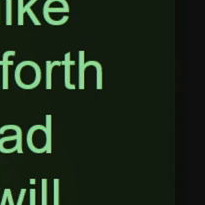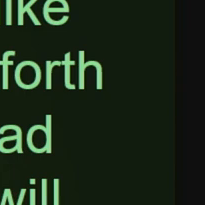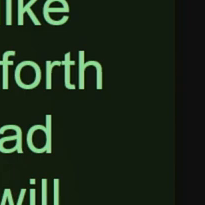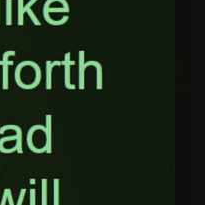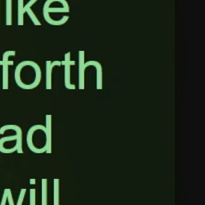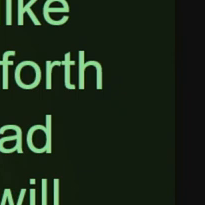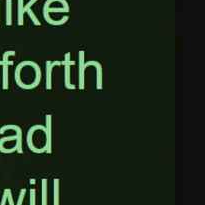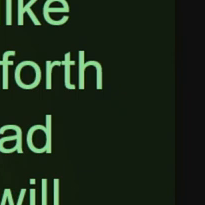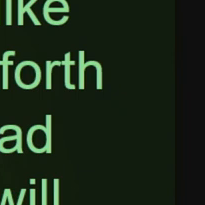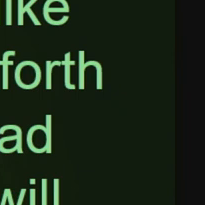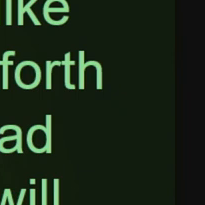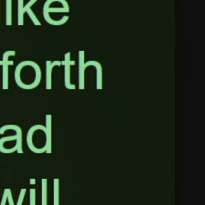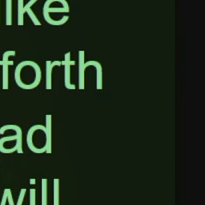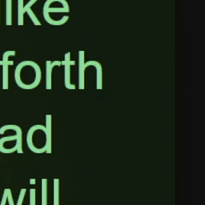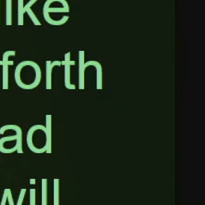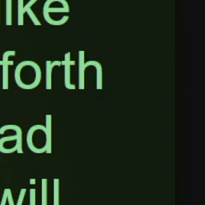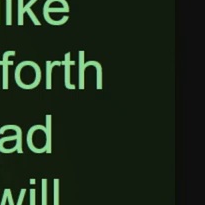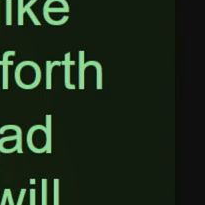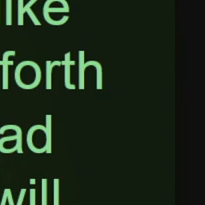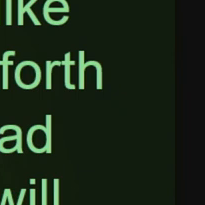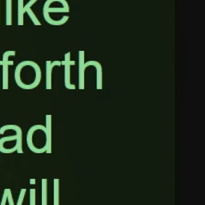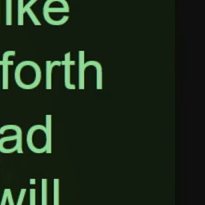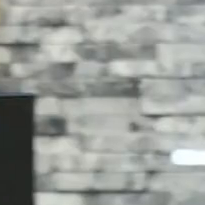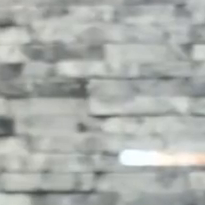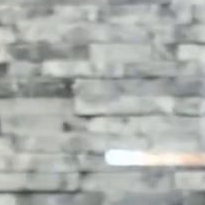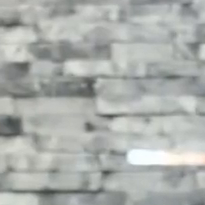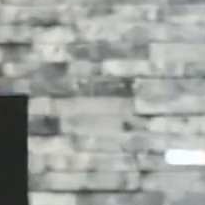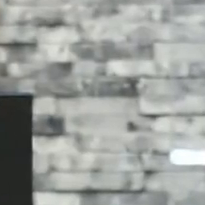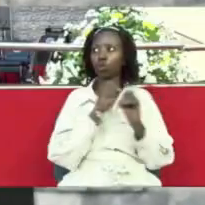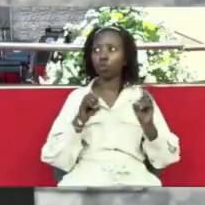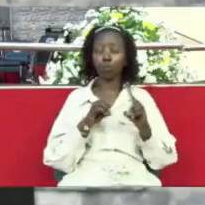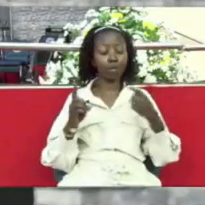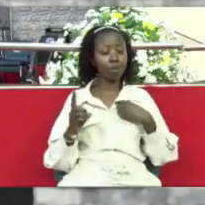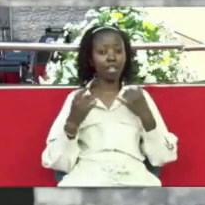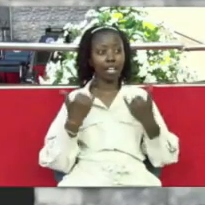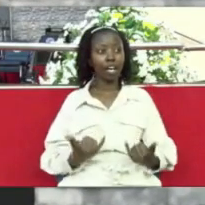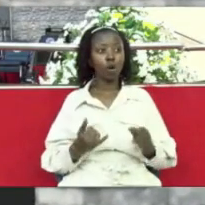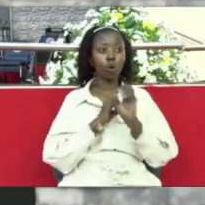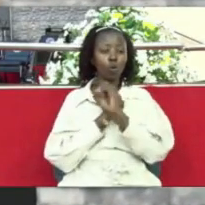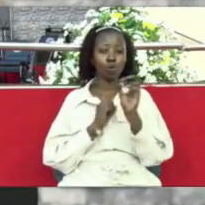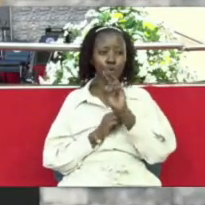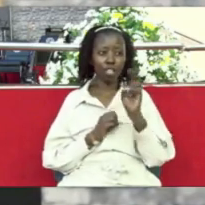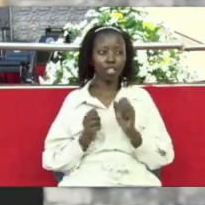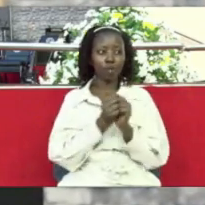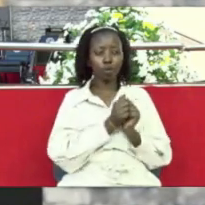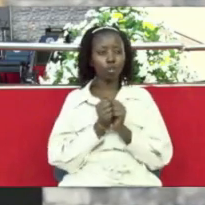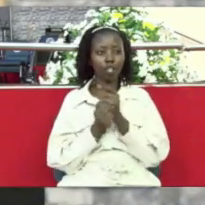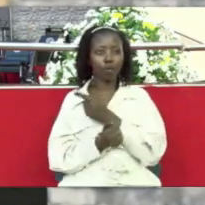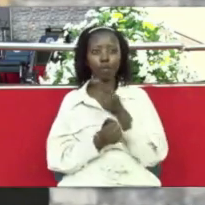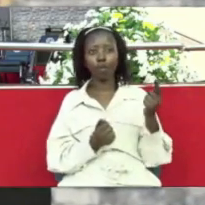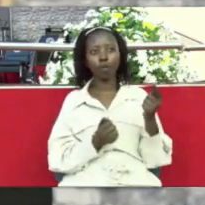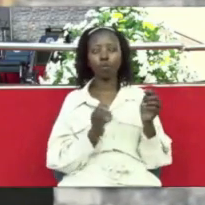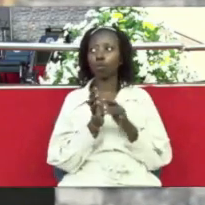Amen. Now, in the first service, I didn't read this, but I'm going to go ahead and read it with you. And we're going to read Mark chapter 4 and verse 1,